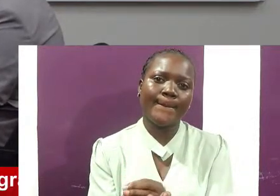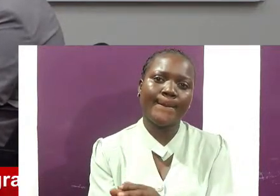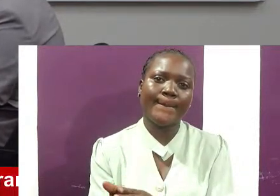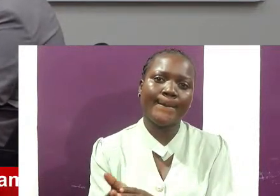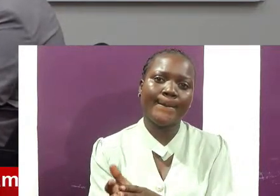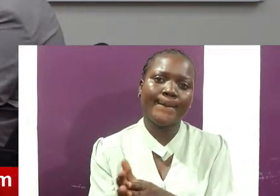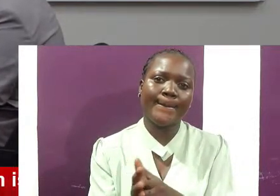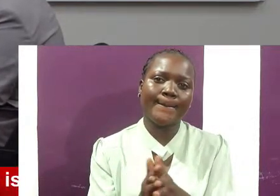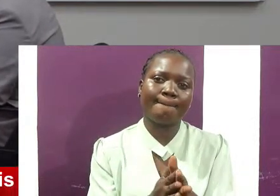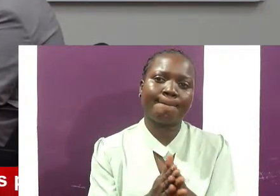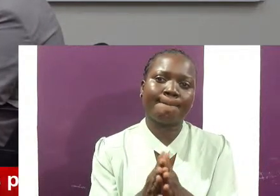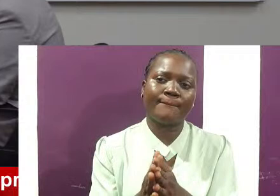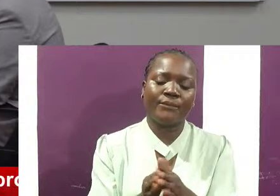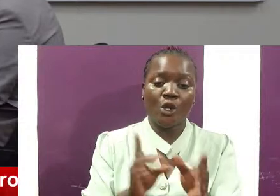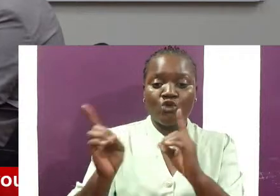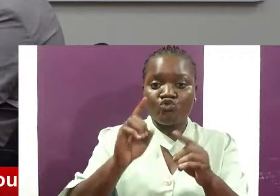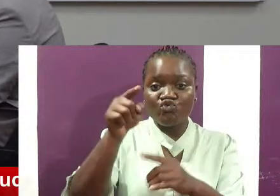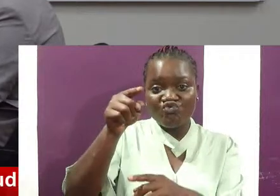in the denominational world?